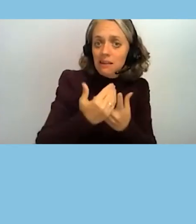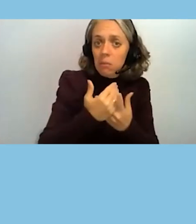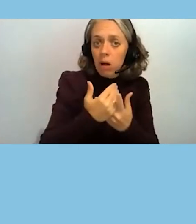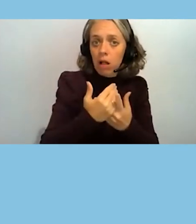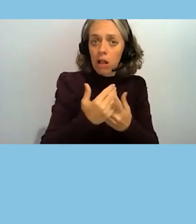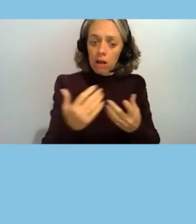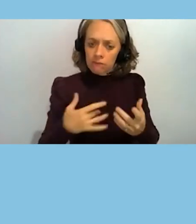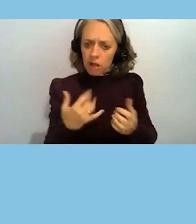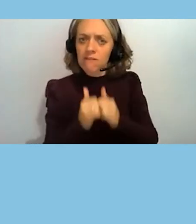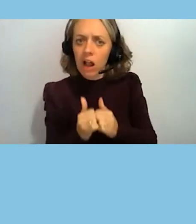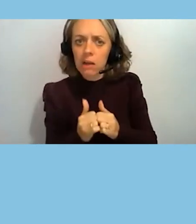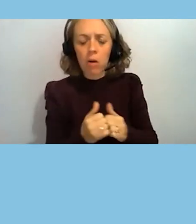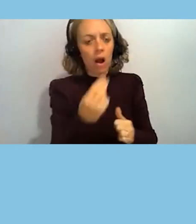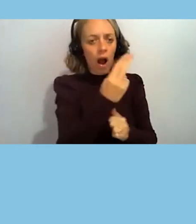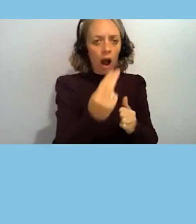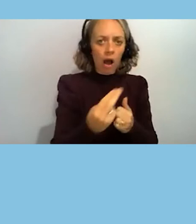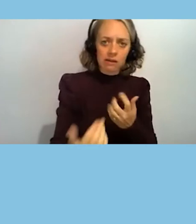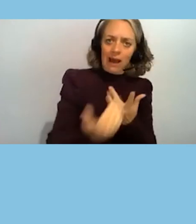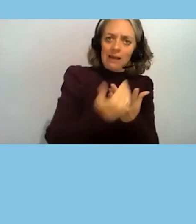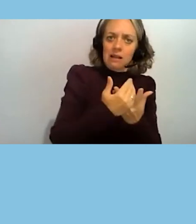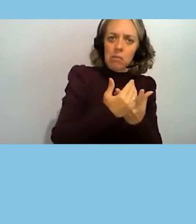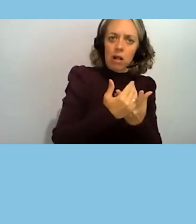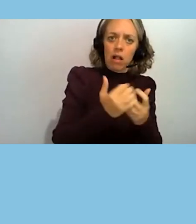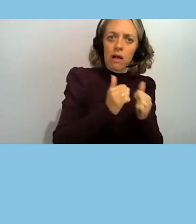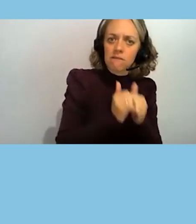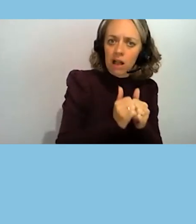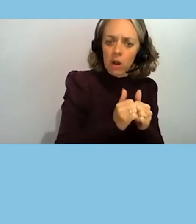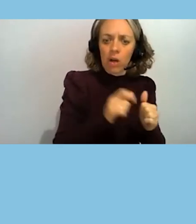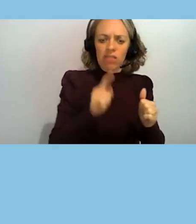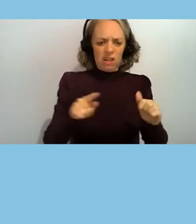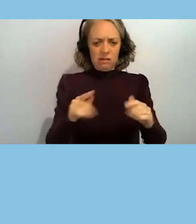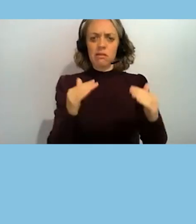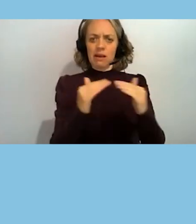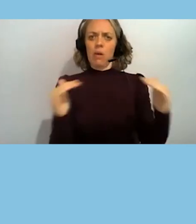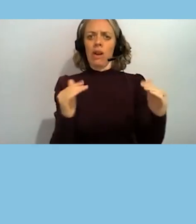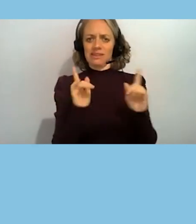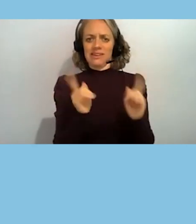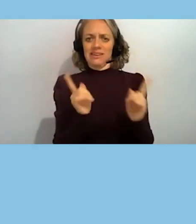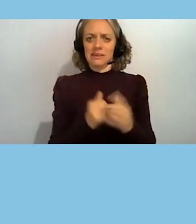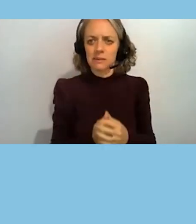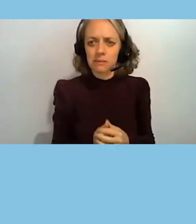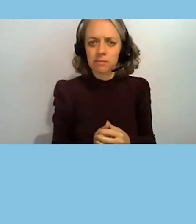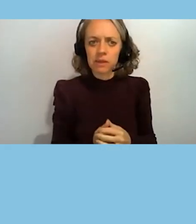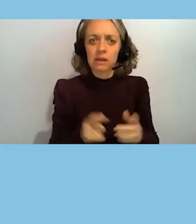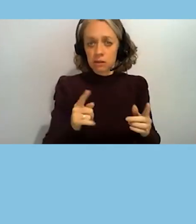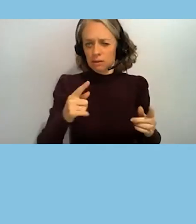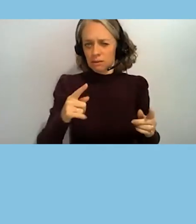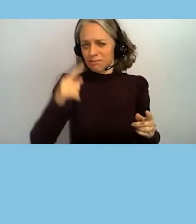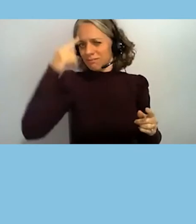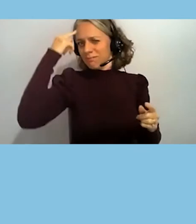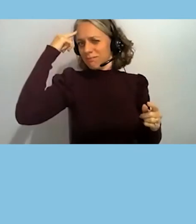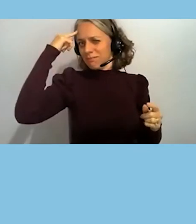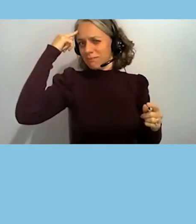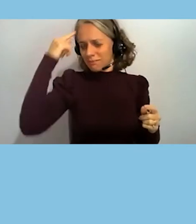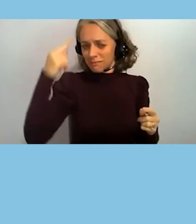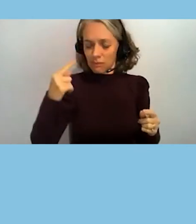when art is made accessible or not, is that of citizen equality. I'd suggest we keep this in mind in